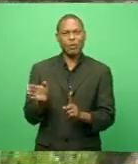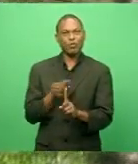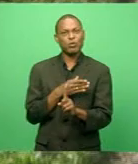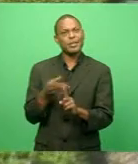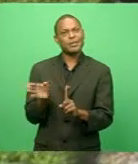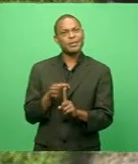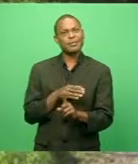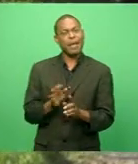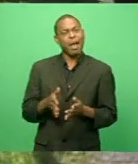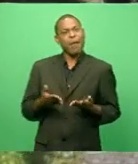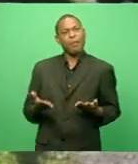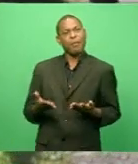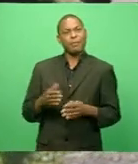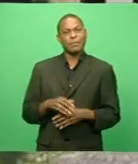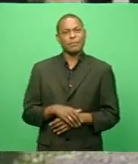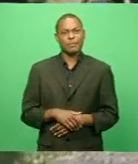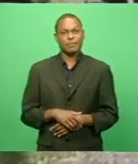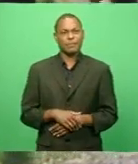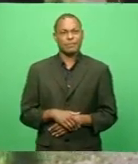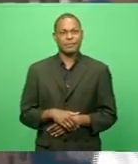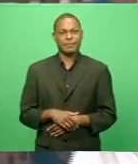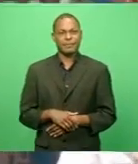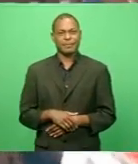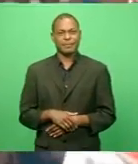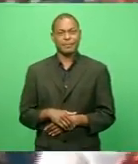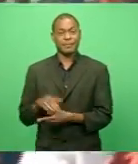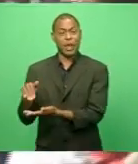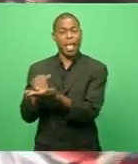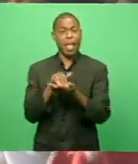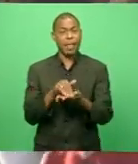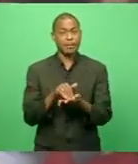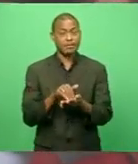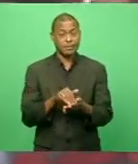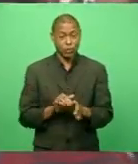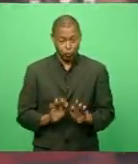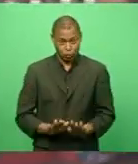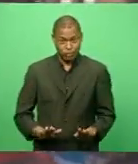by helping their children